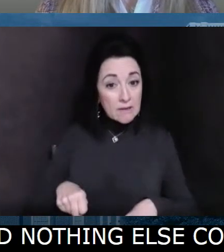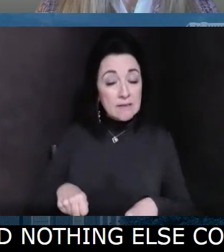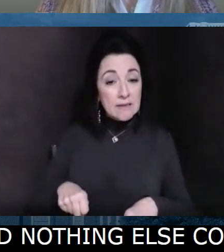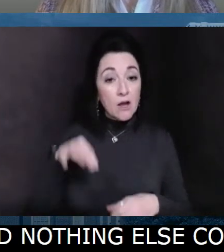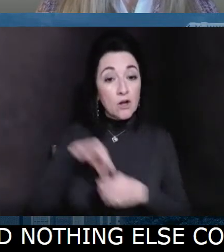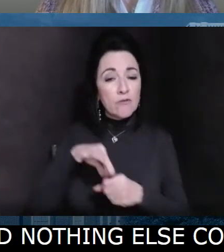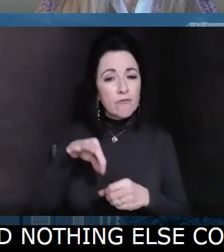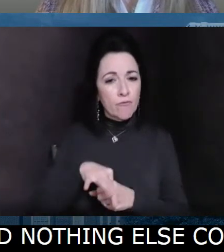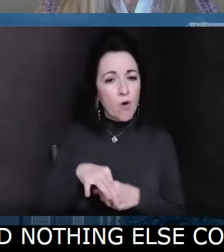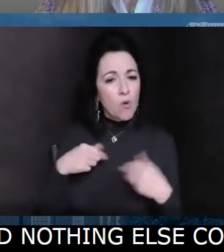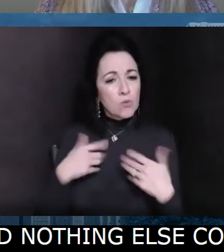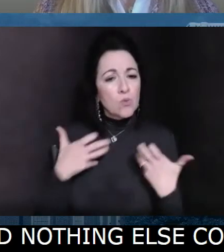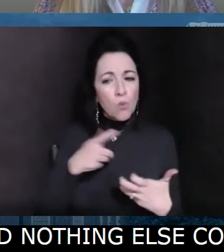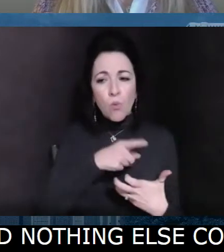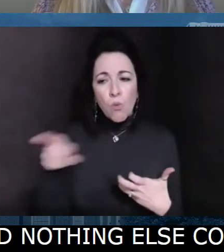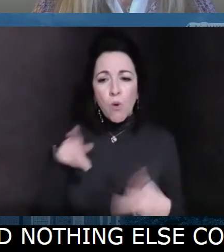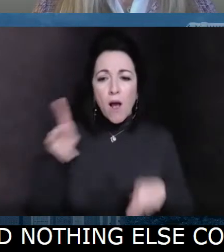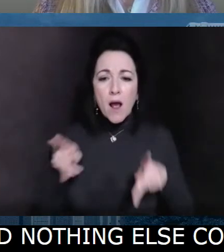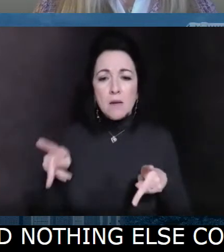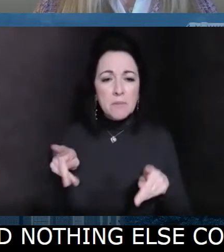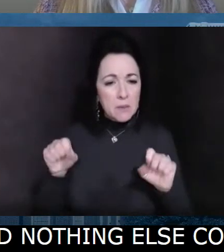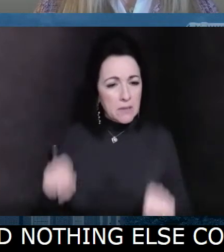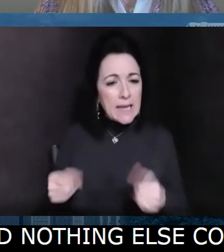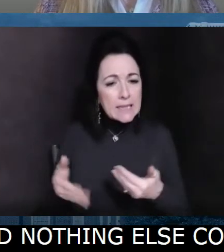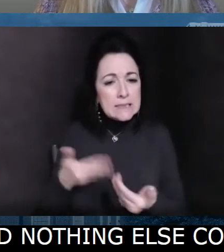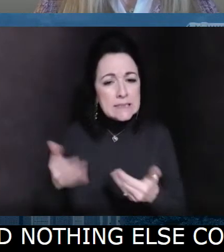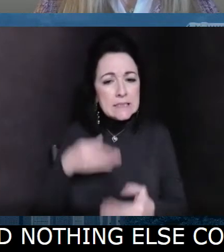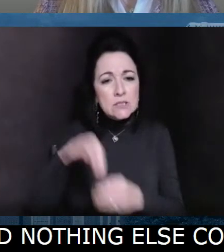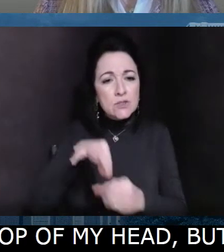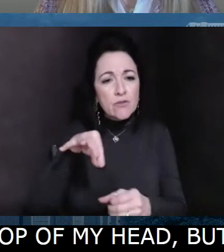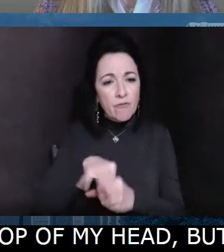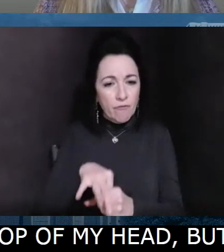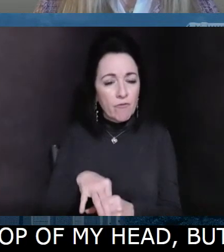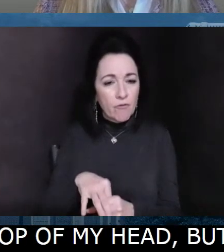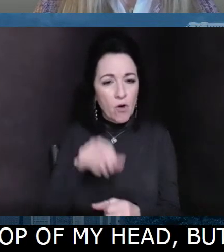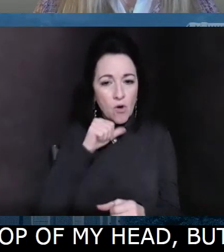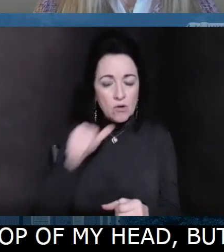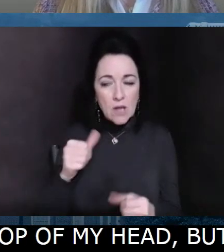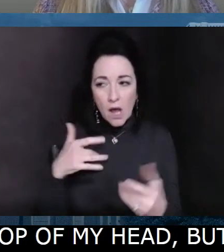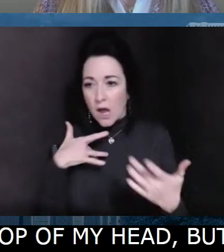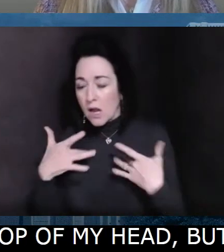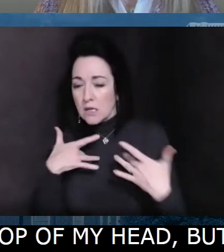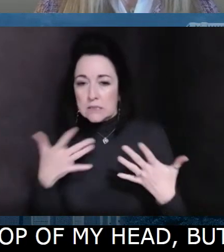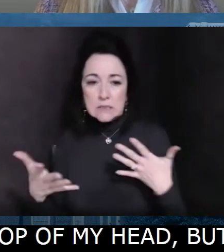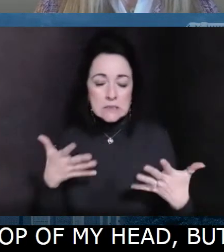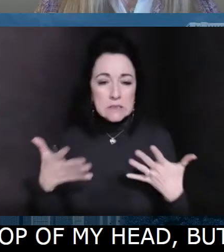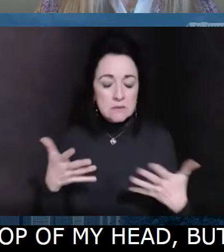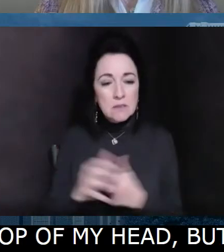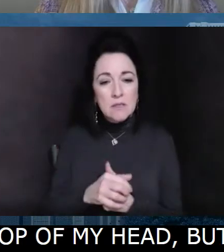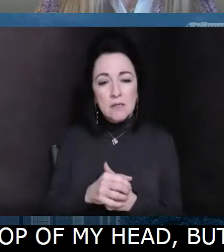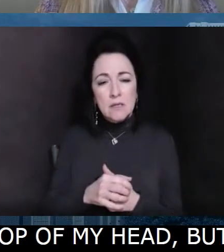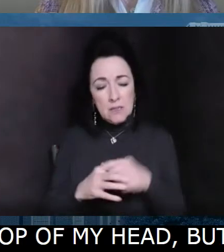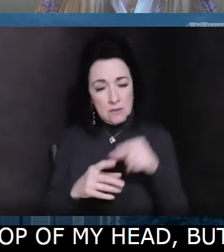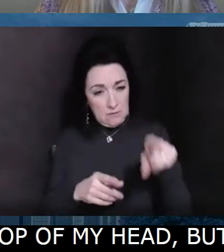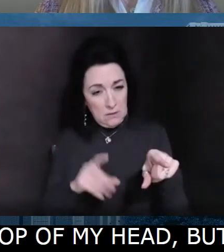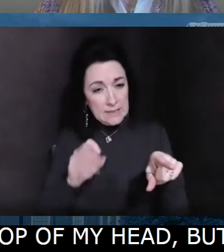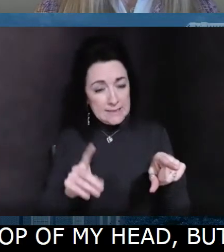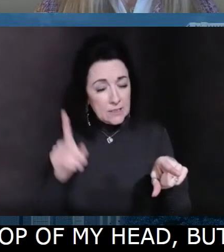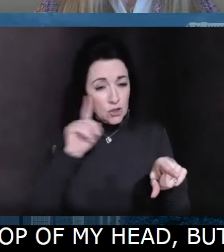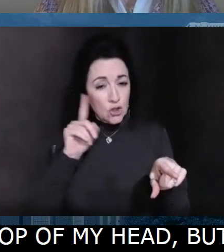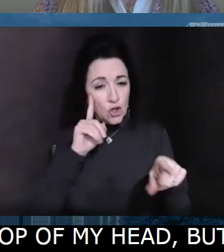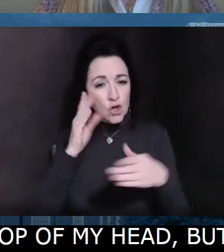harder. Have you heard any concerns or reports of people jumping the line in terms of the